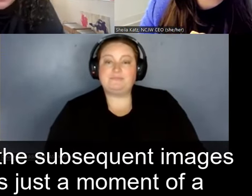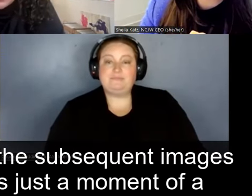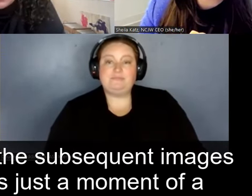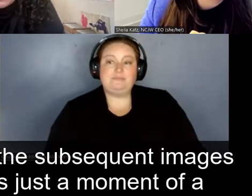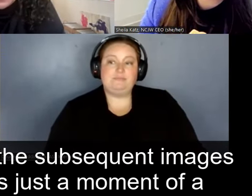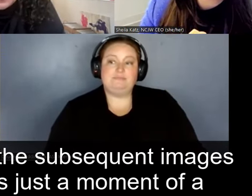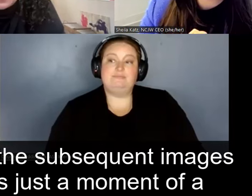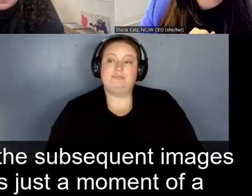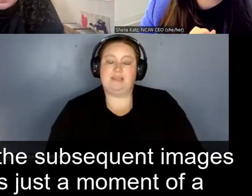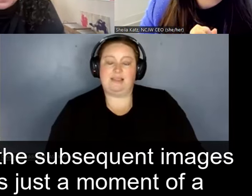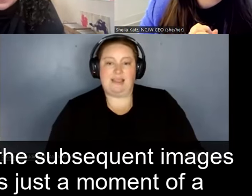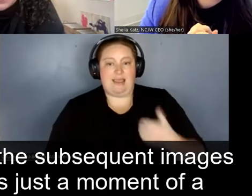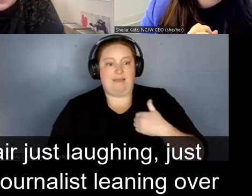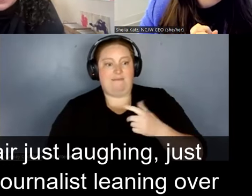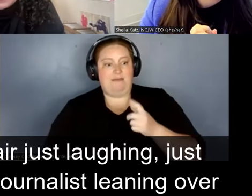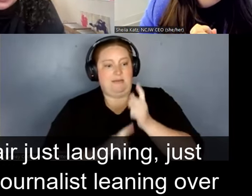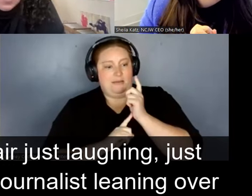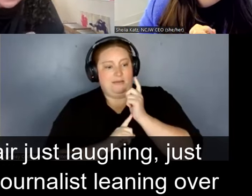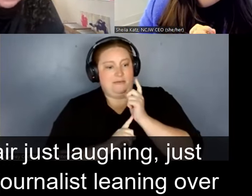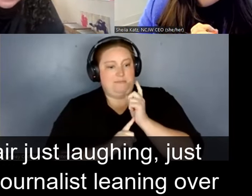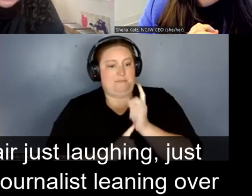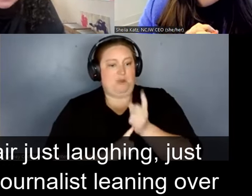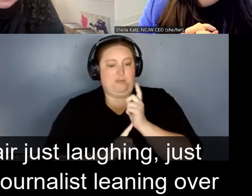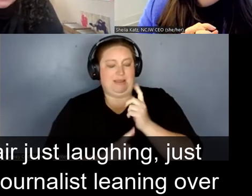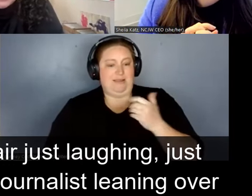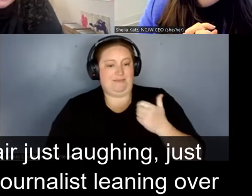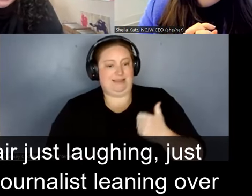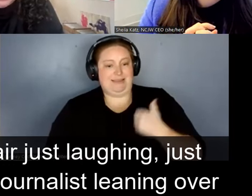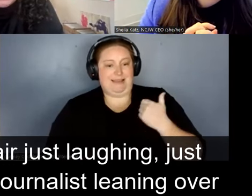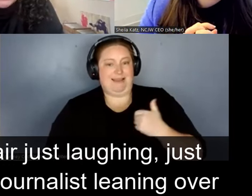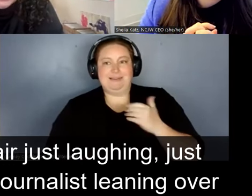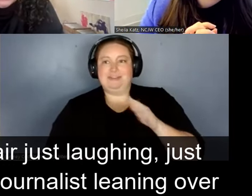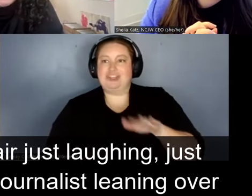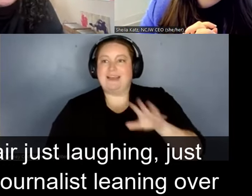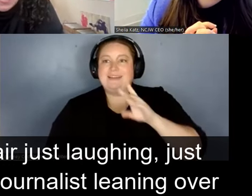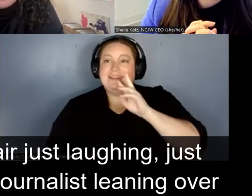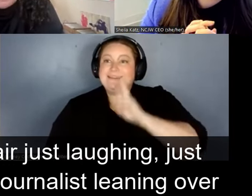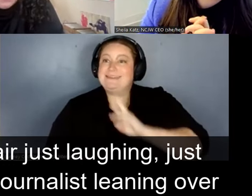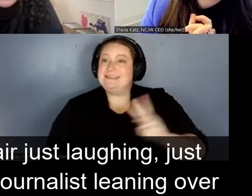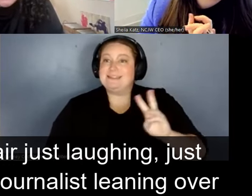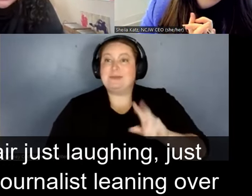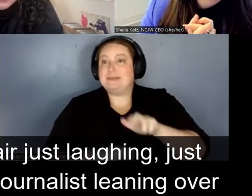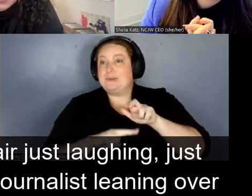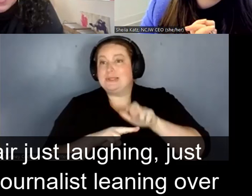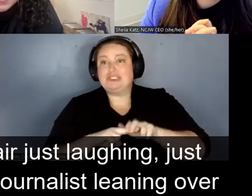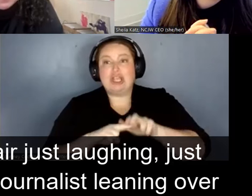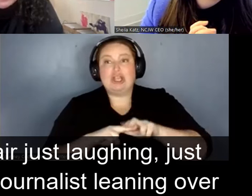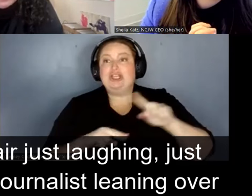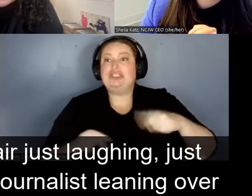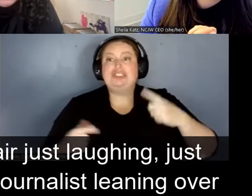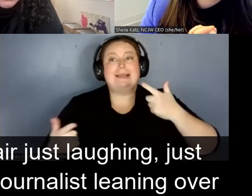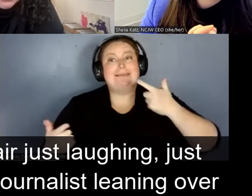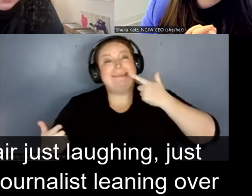There was a moment of a young child, 6 months old, in a chair, just laughing,